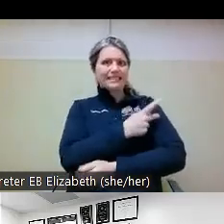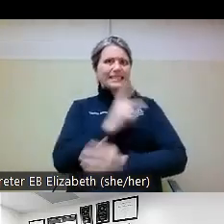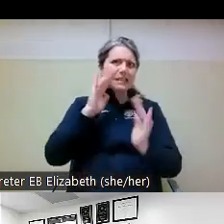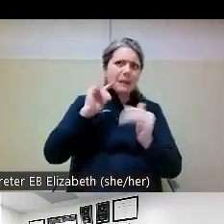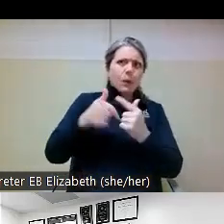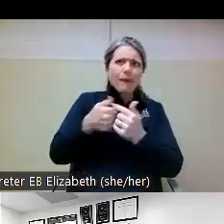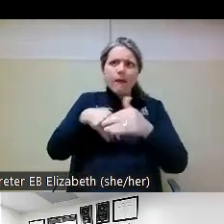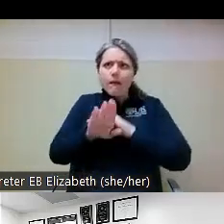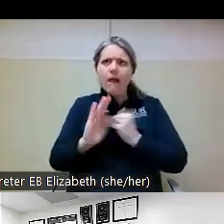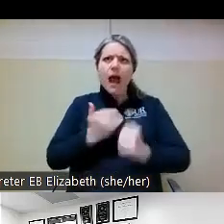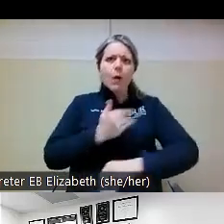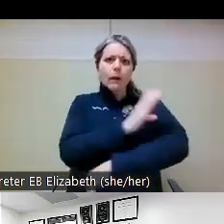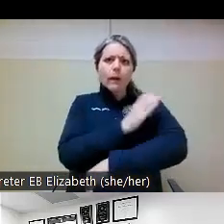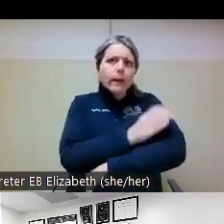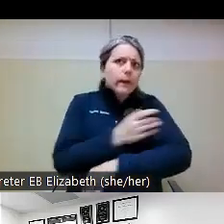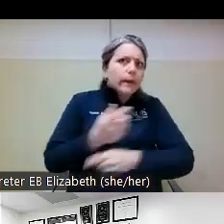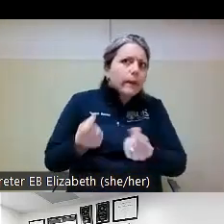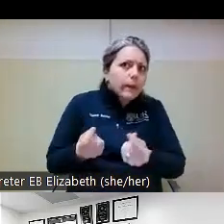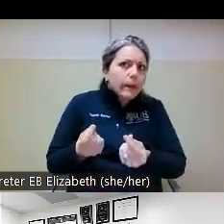clinic.